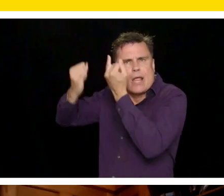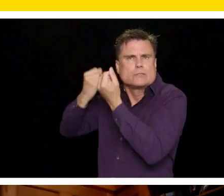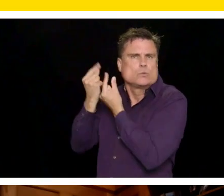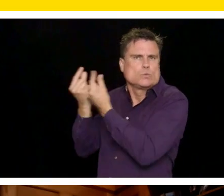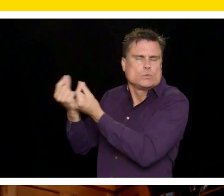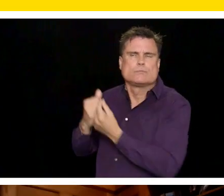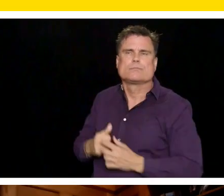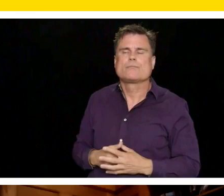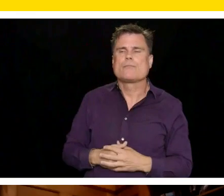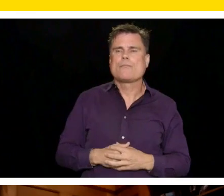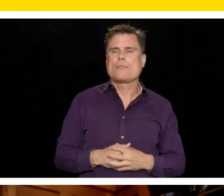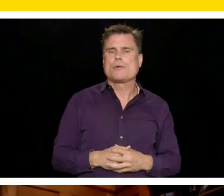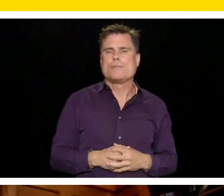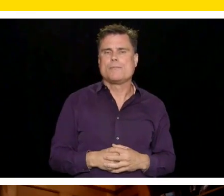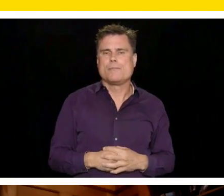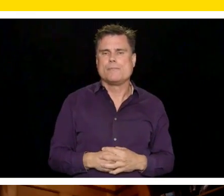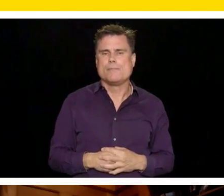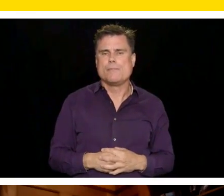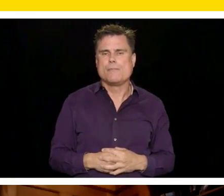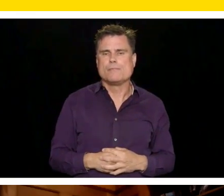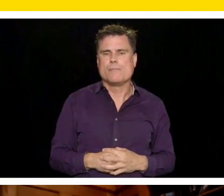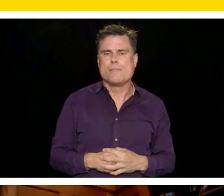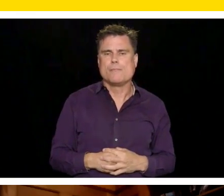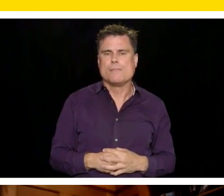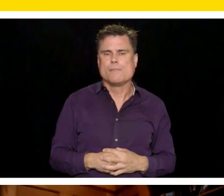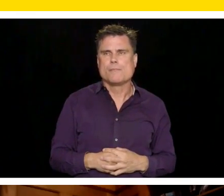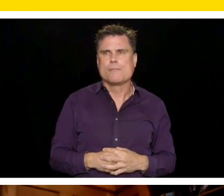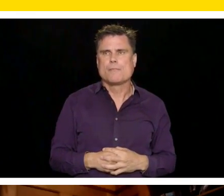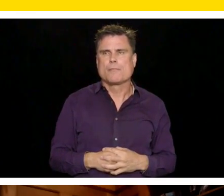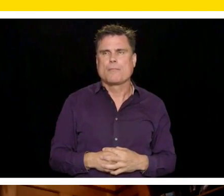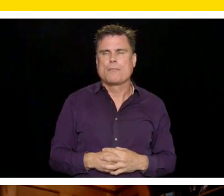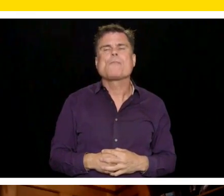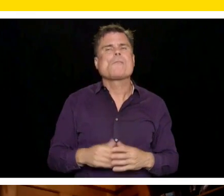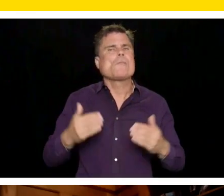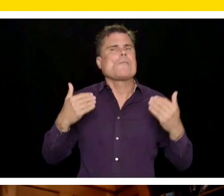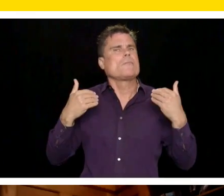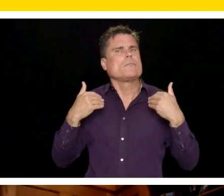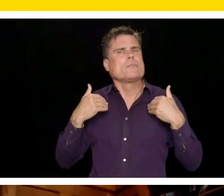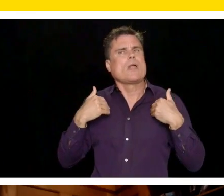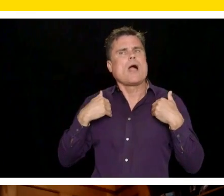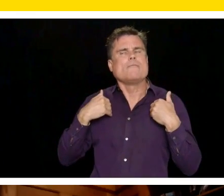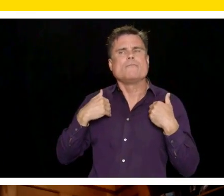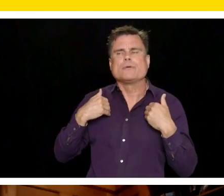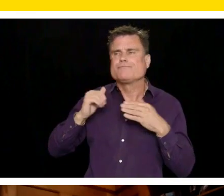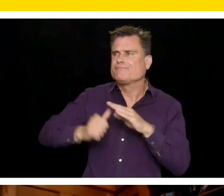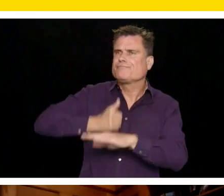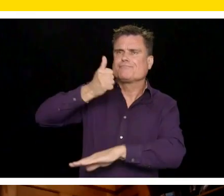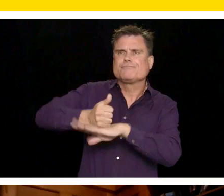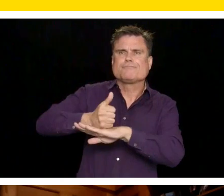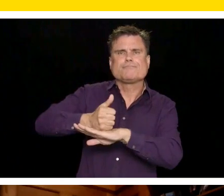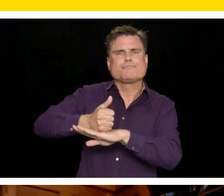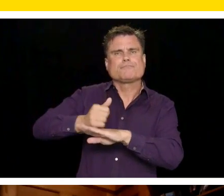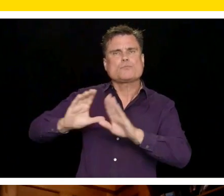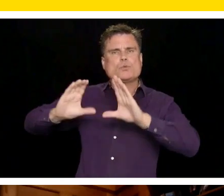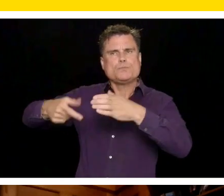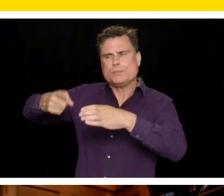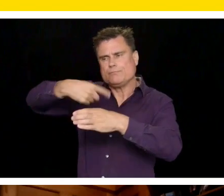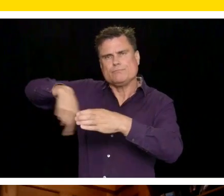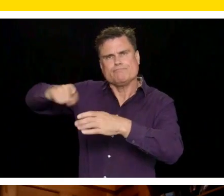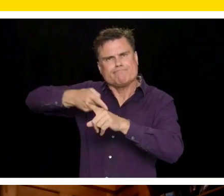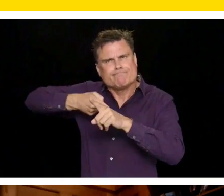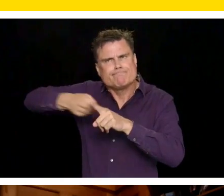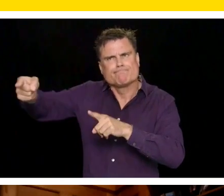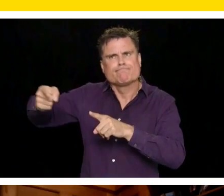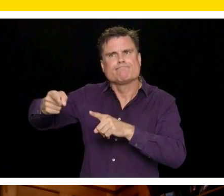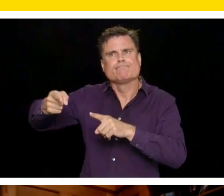the Small Business Roundtable. Over the course of March, April, May, and June, we were meeting every